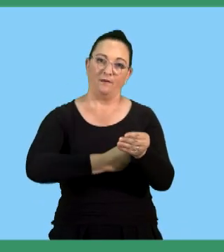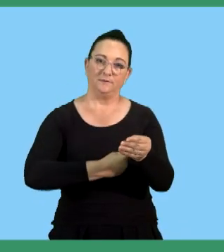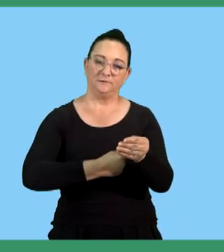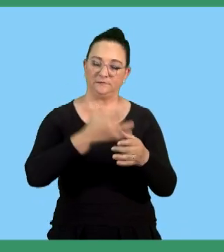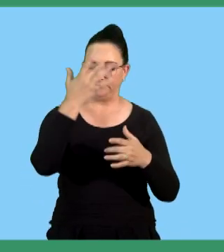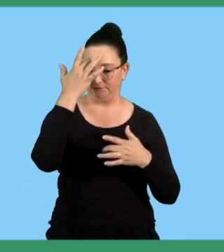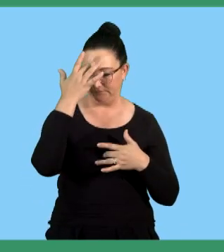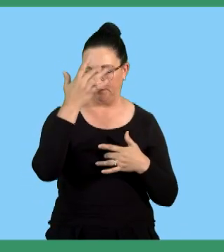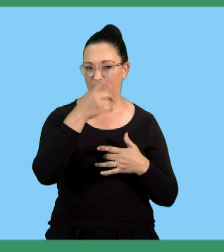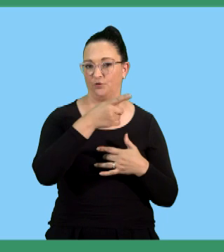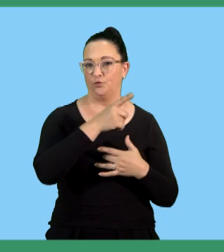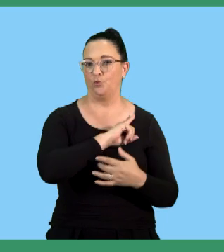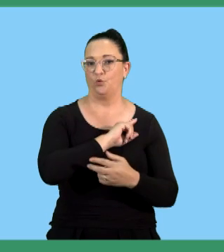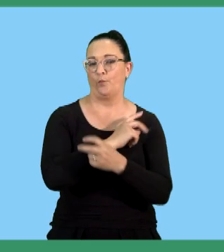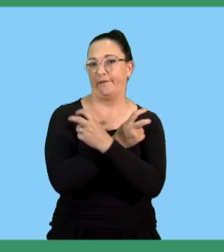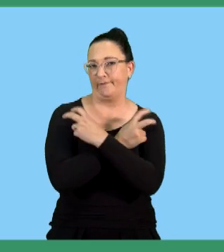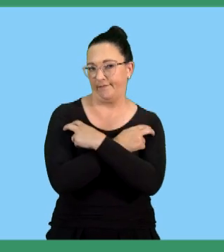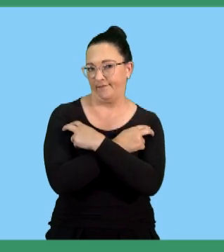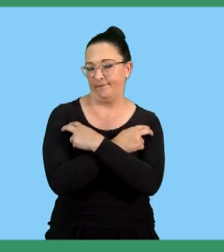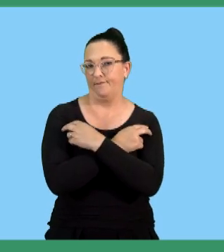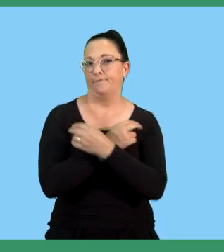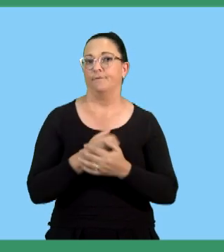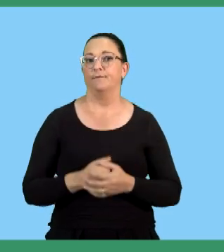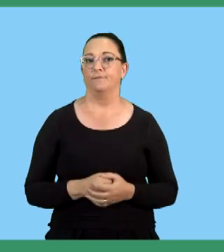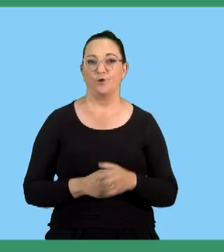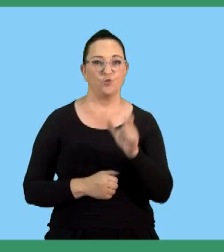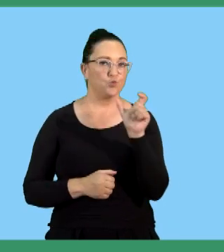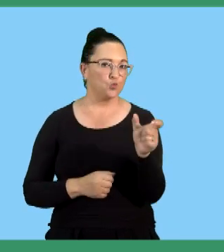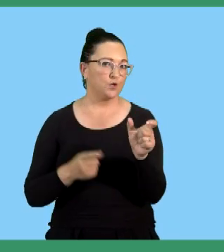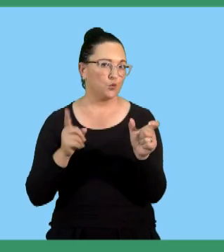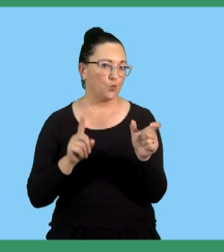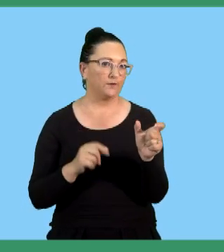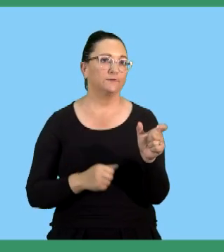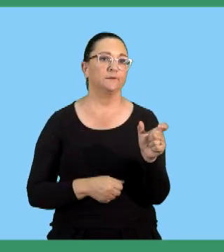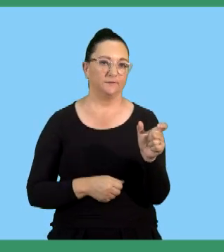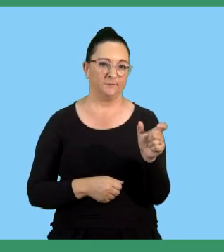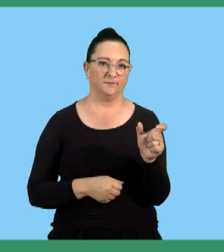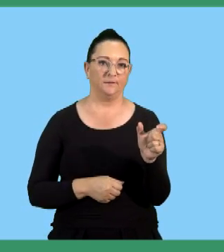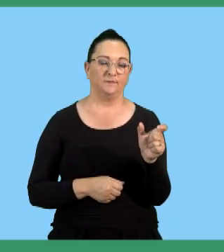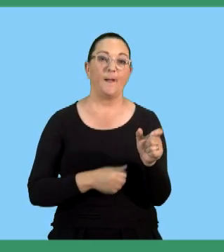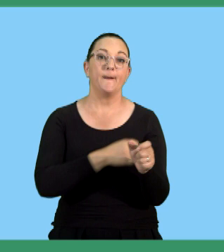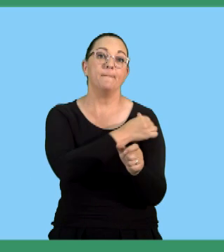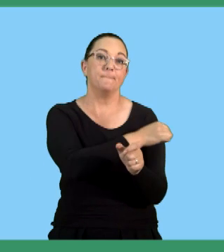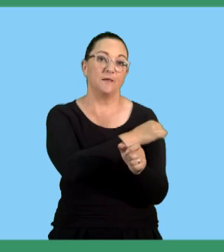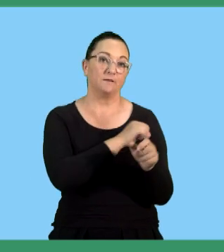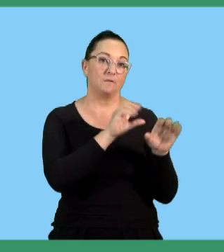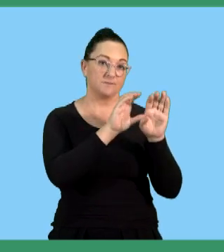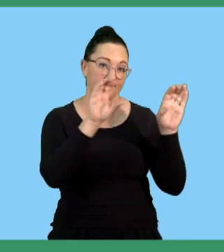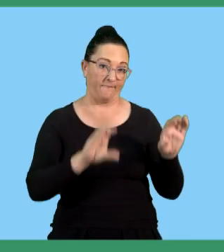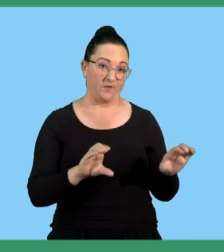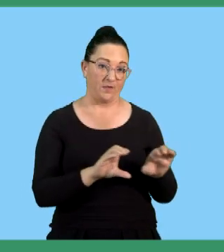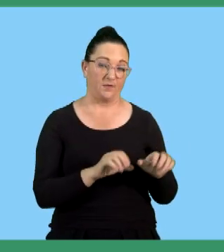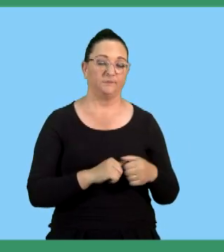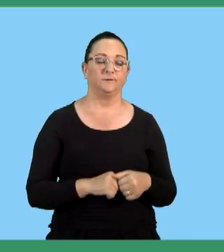flu. Now, this one is simple, very, very, very simple. We've got keywords. The first keywords here, or keyword is medical